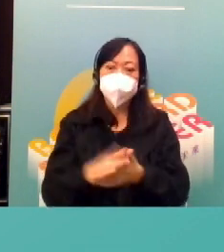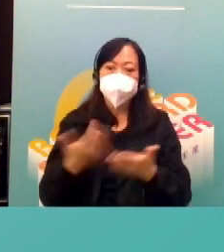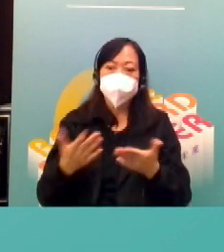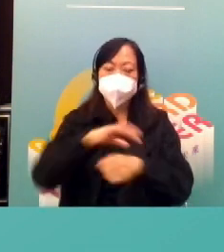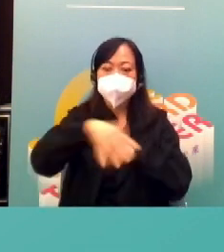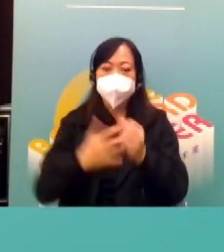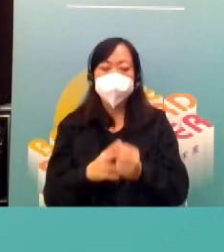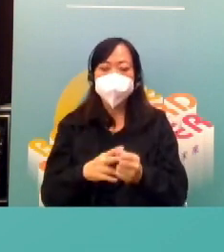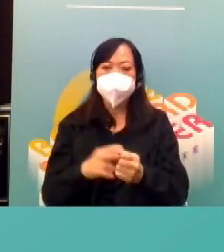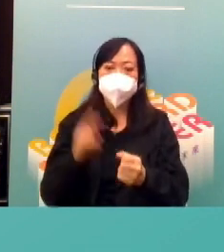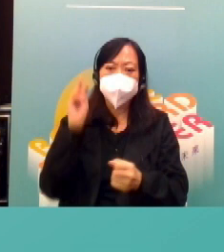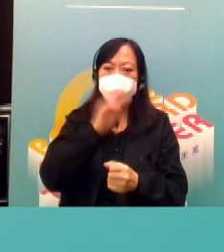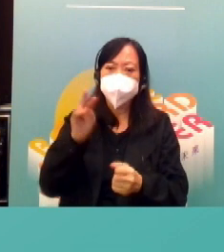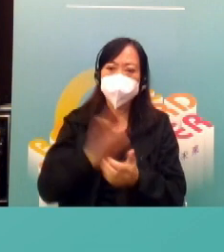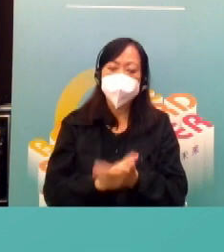one of the